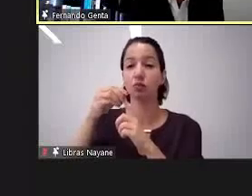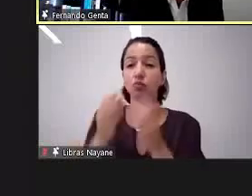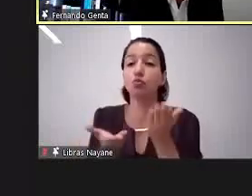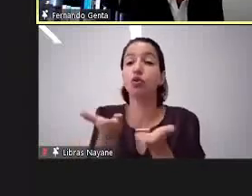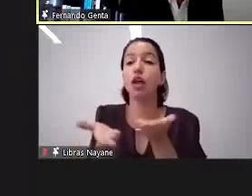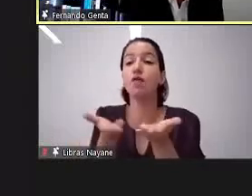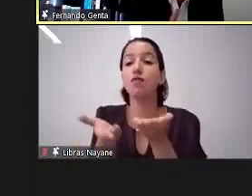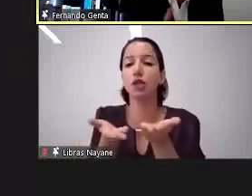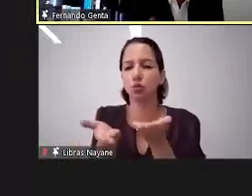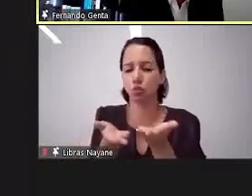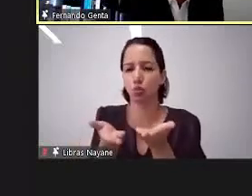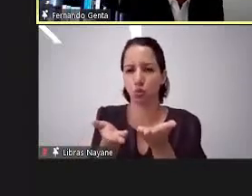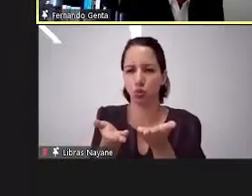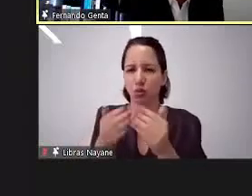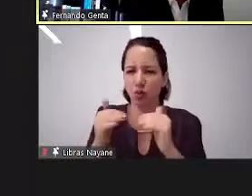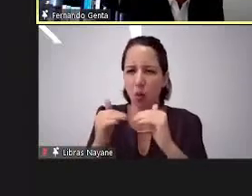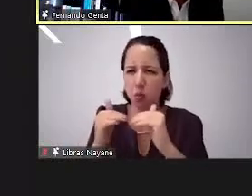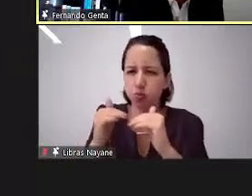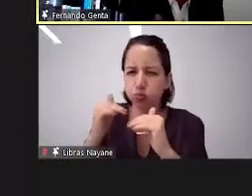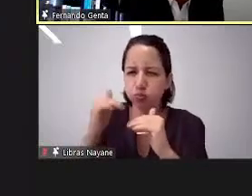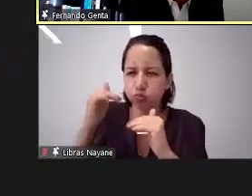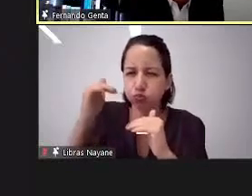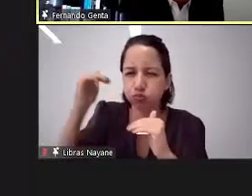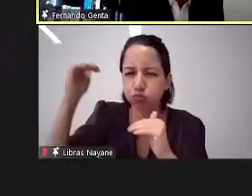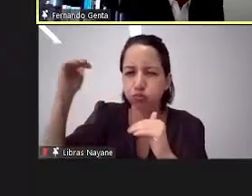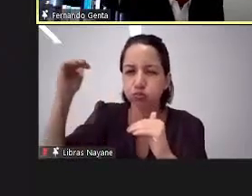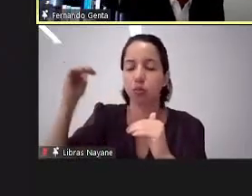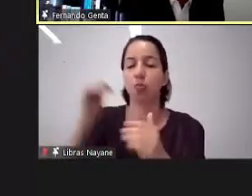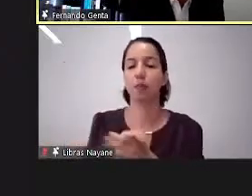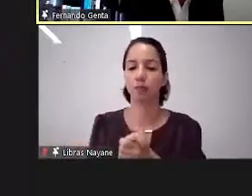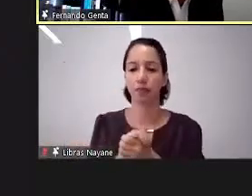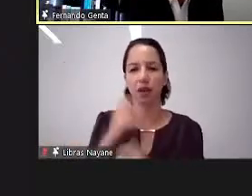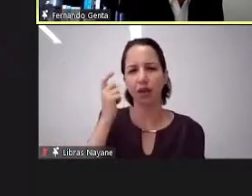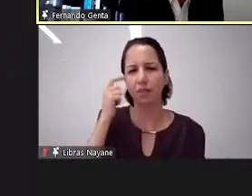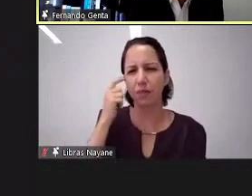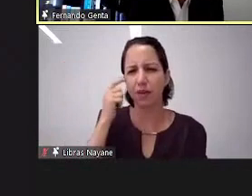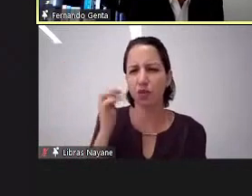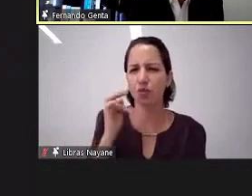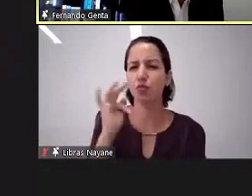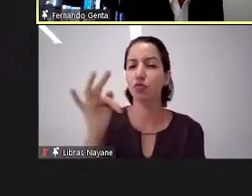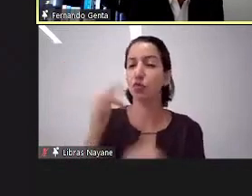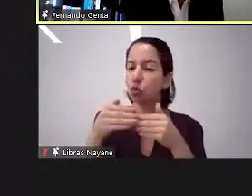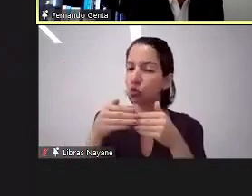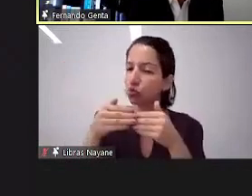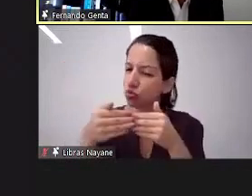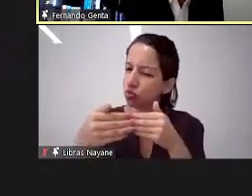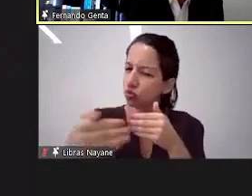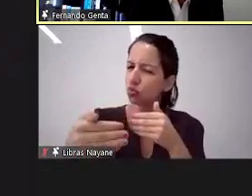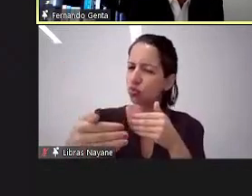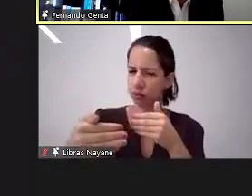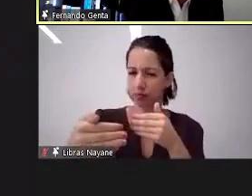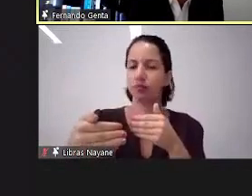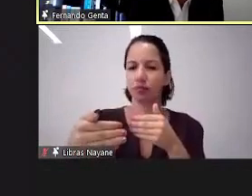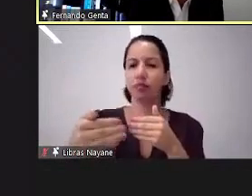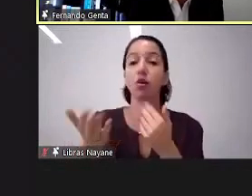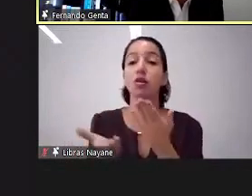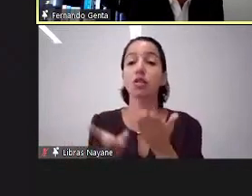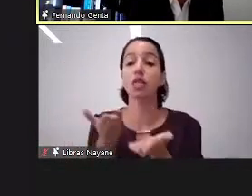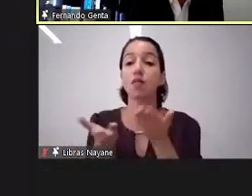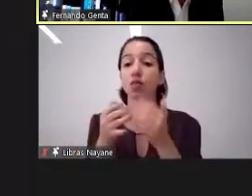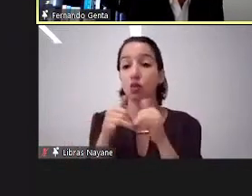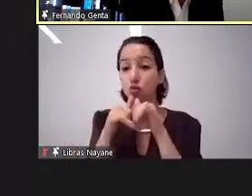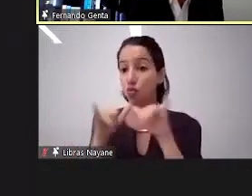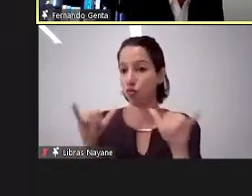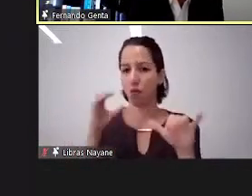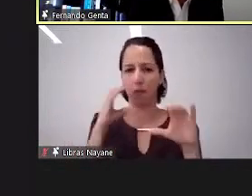service will lead the growth. Thinking on the medium term in potential growth,